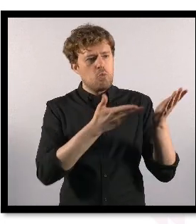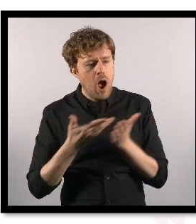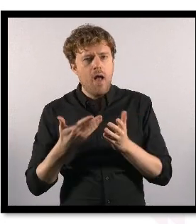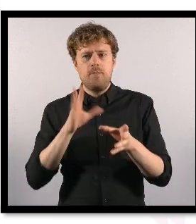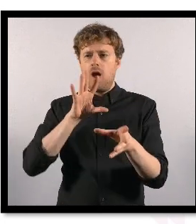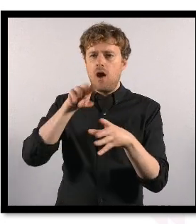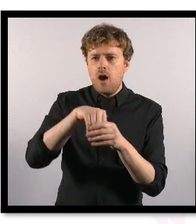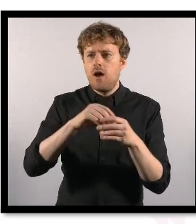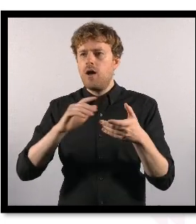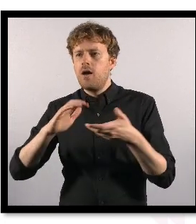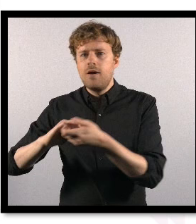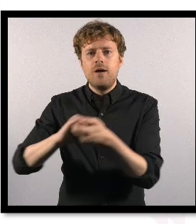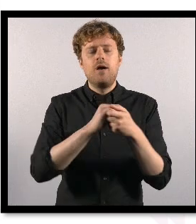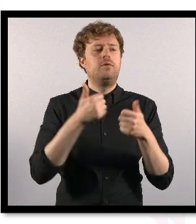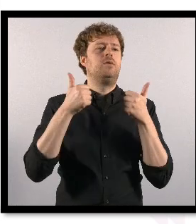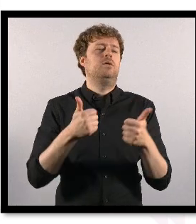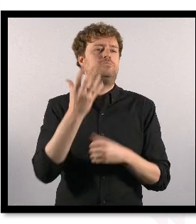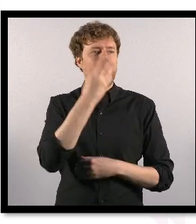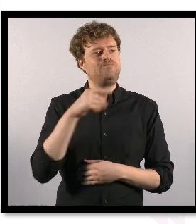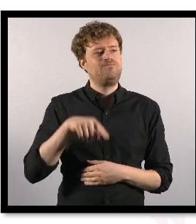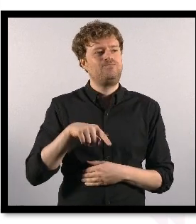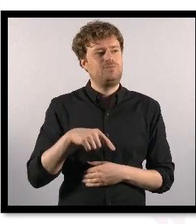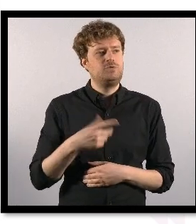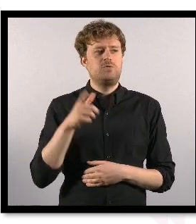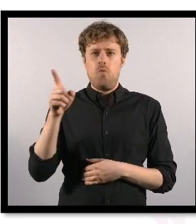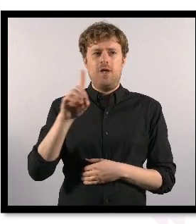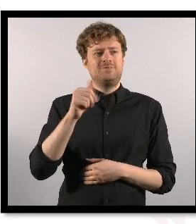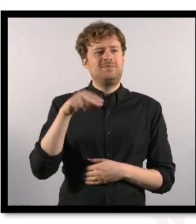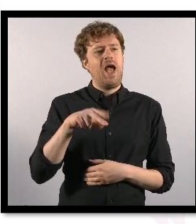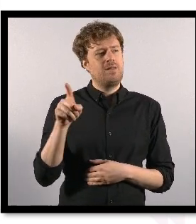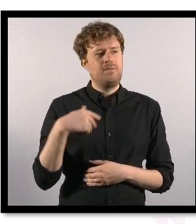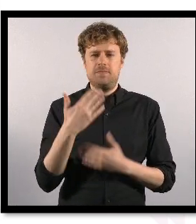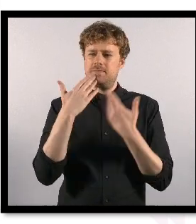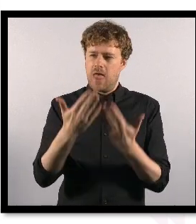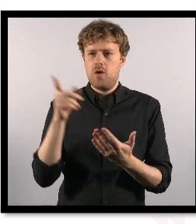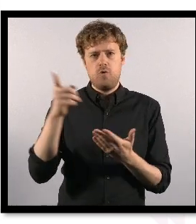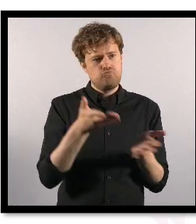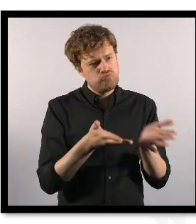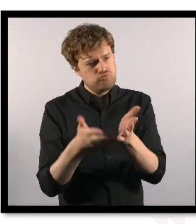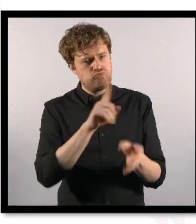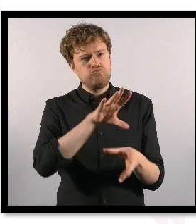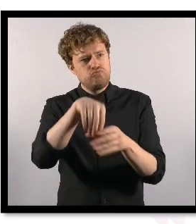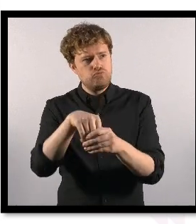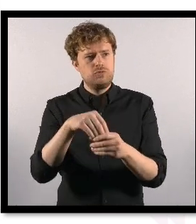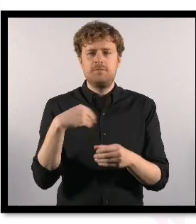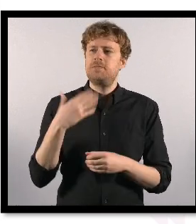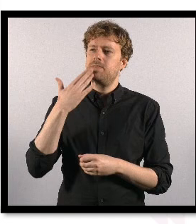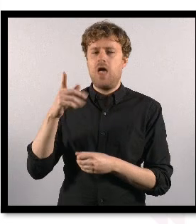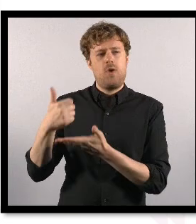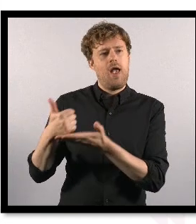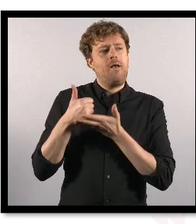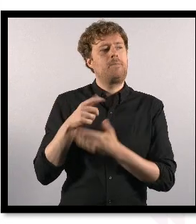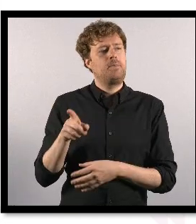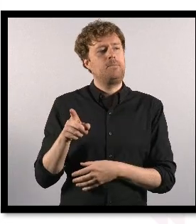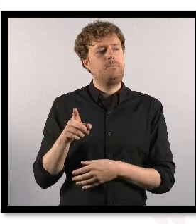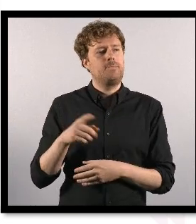that Dan gave to you and to me as well. 2018 was the year that he had invited me to be a program co-chair,